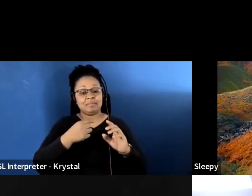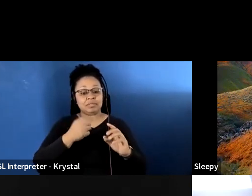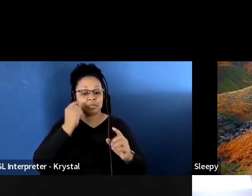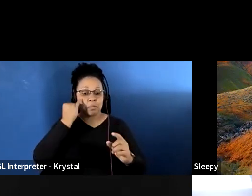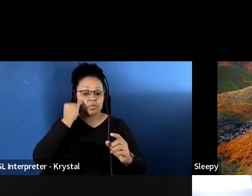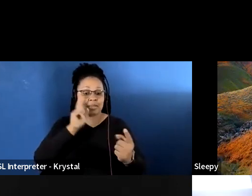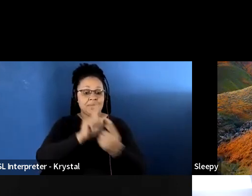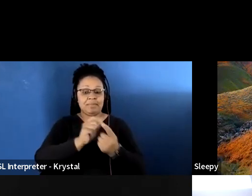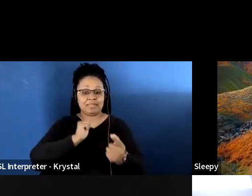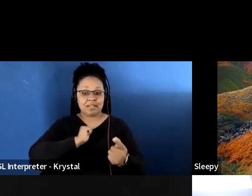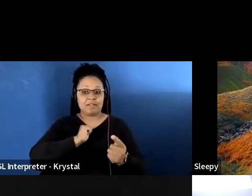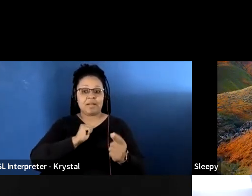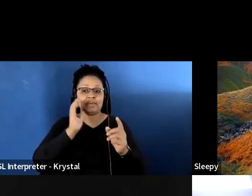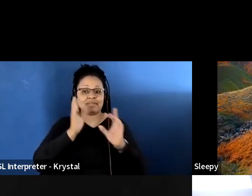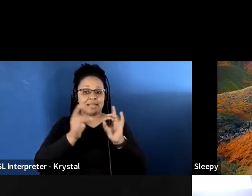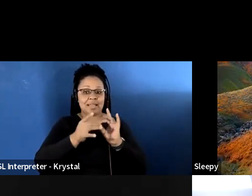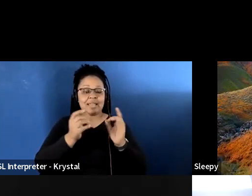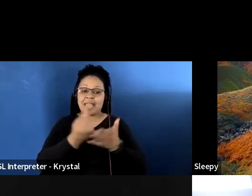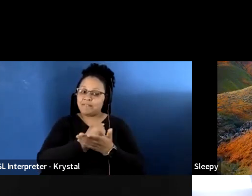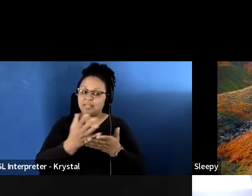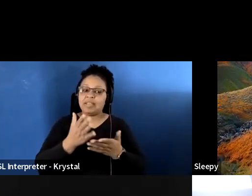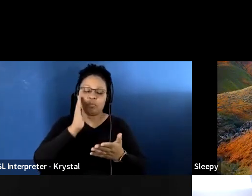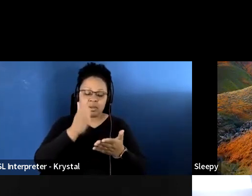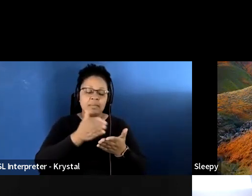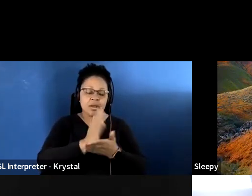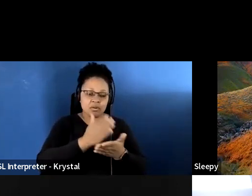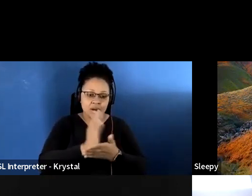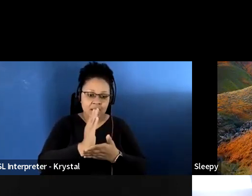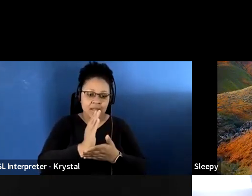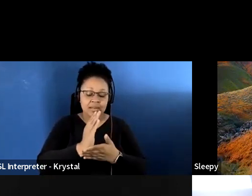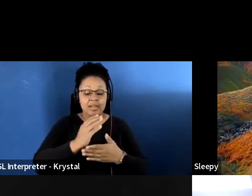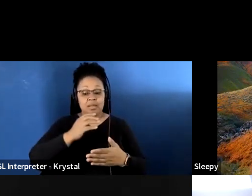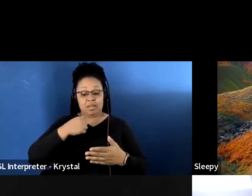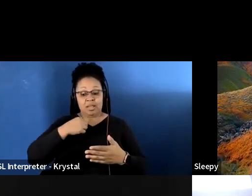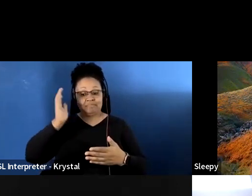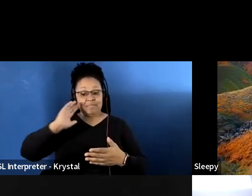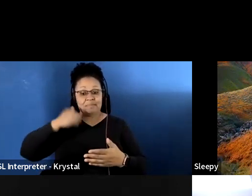Because I just turned 40, and definitely in my 20s, I was like, I don't know if I'm gonna make it.